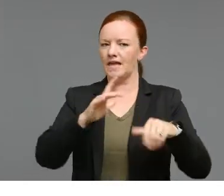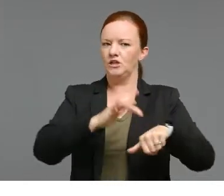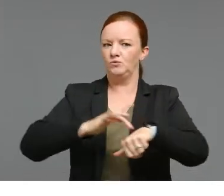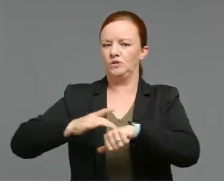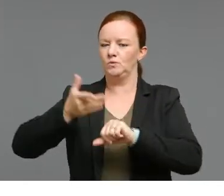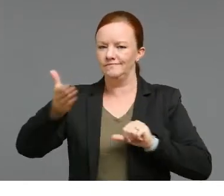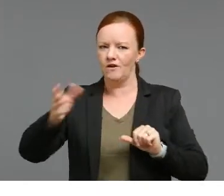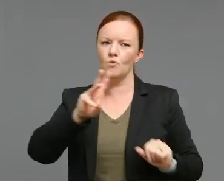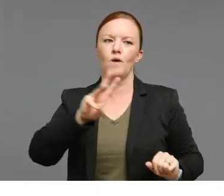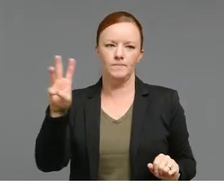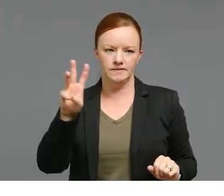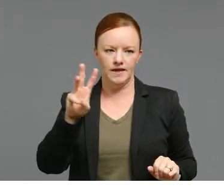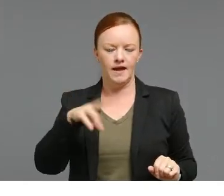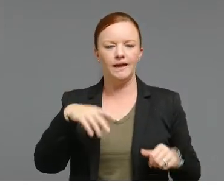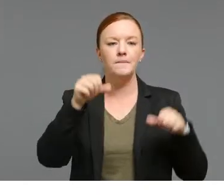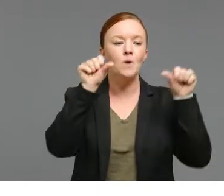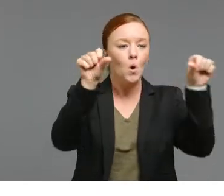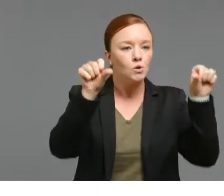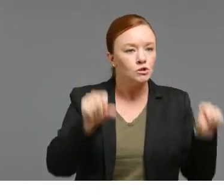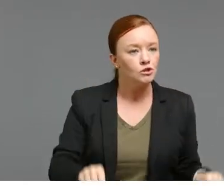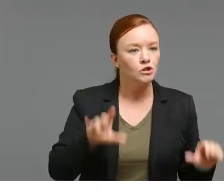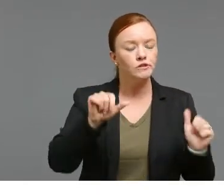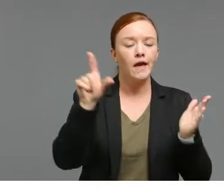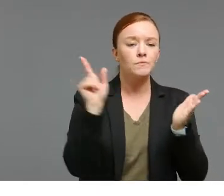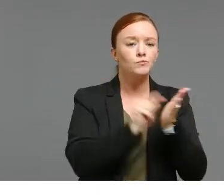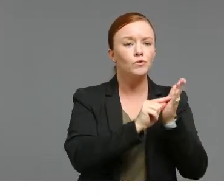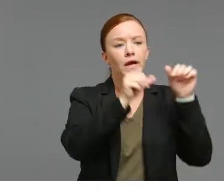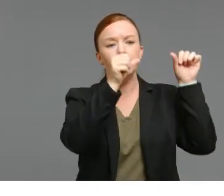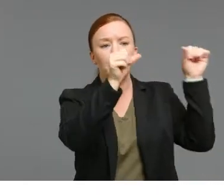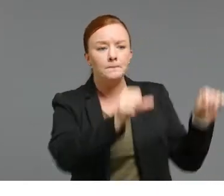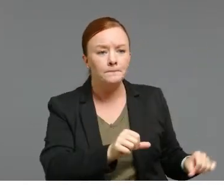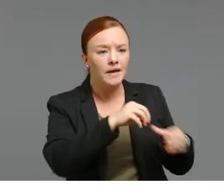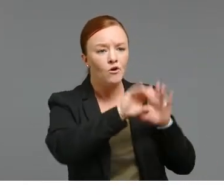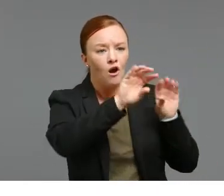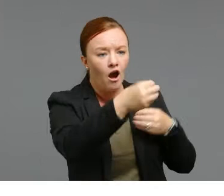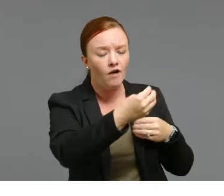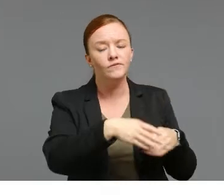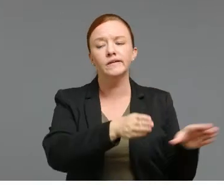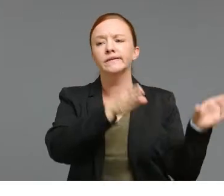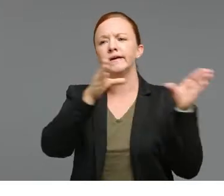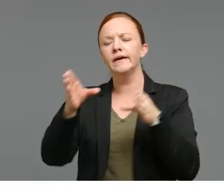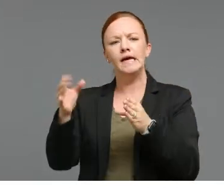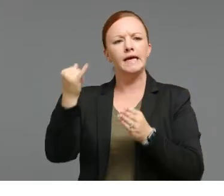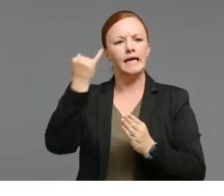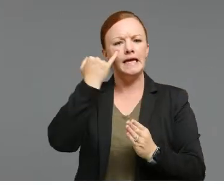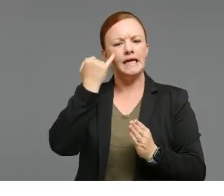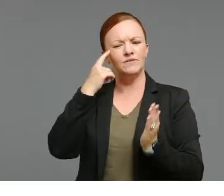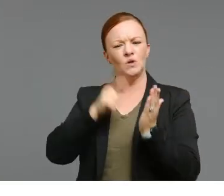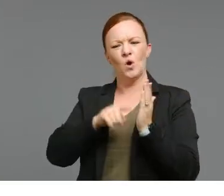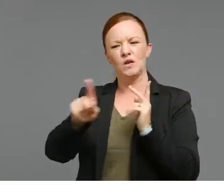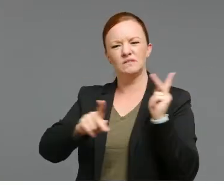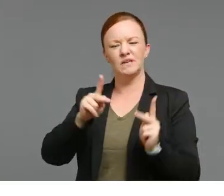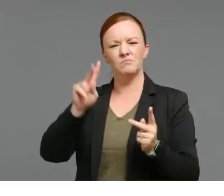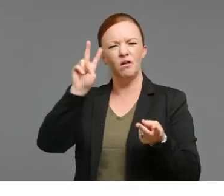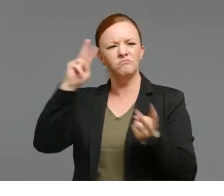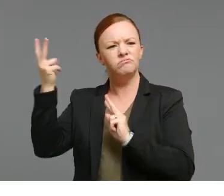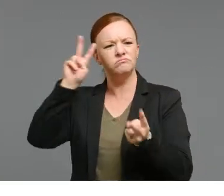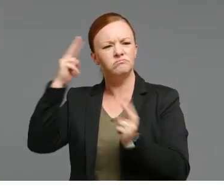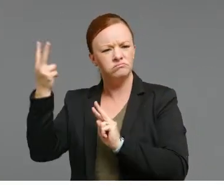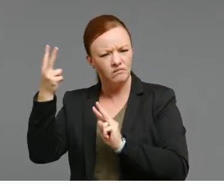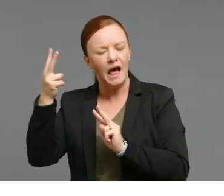There's posters, there's ways to address misinformation about the vaccine. There are helpful ways to answer some of